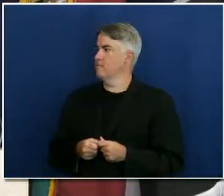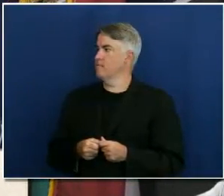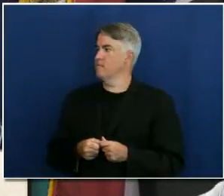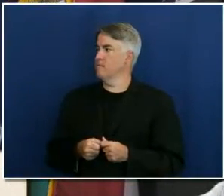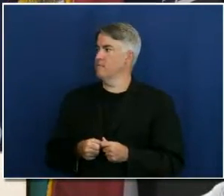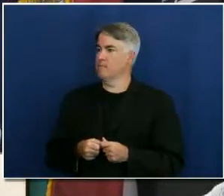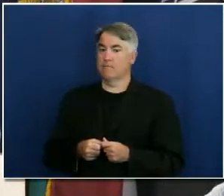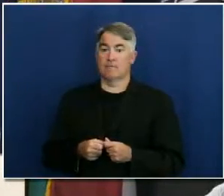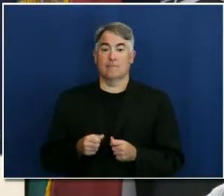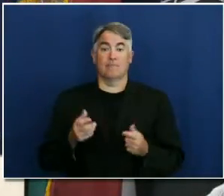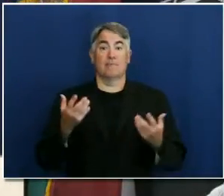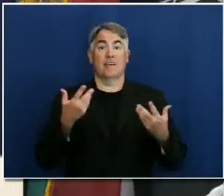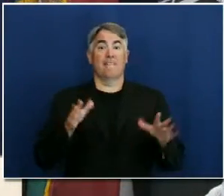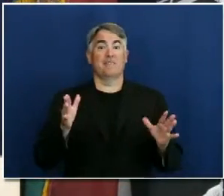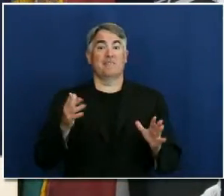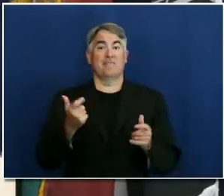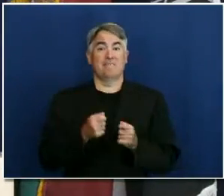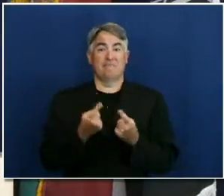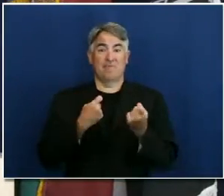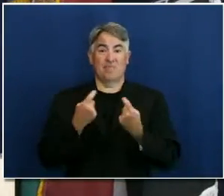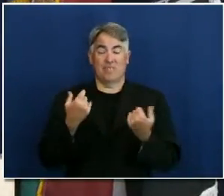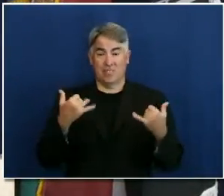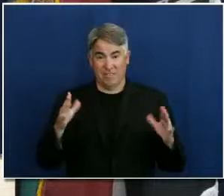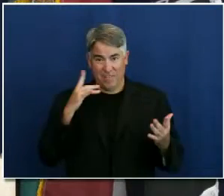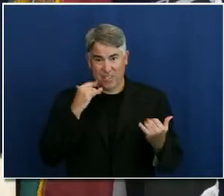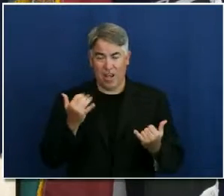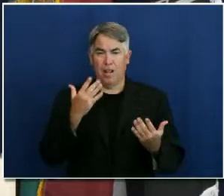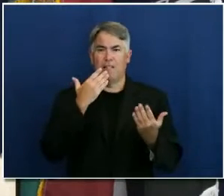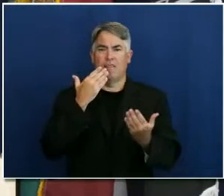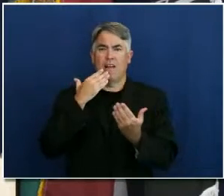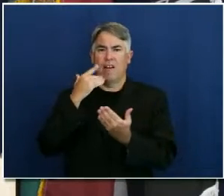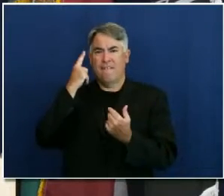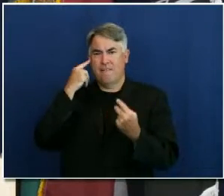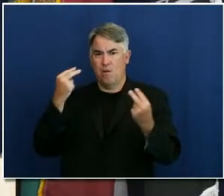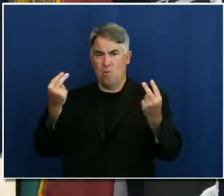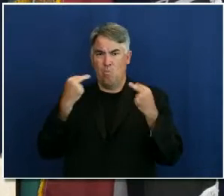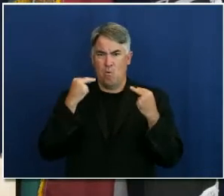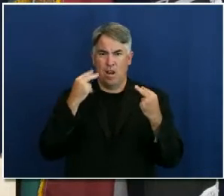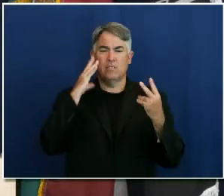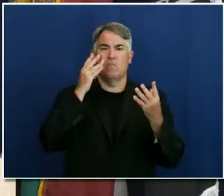Shah. All right, that concludes our questions for today. We appreciate it. We'll keep everyone posted